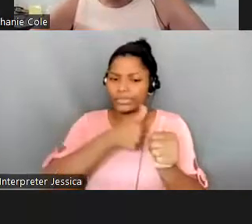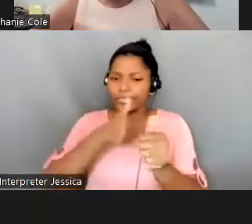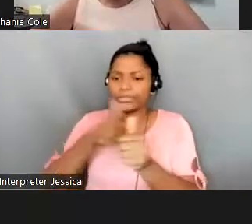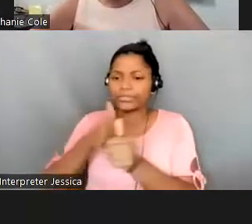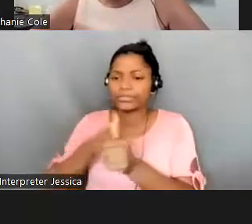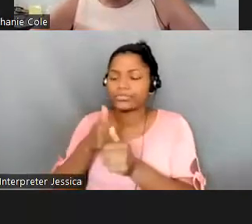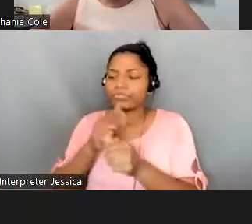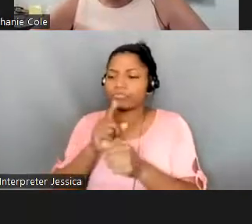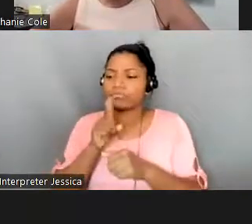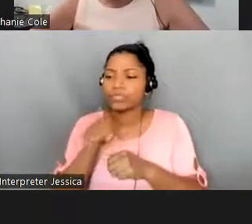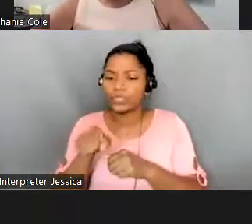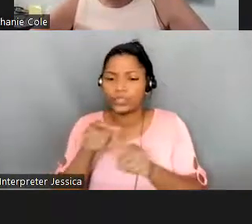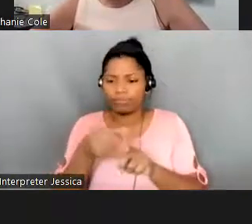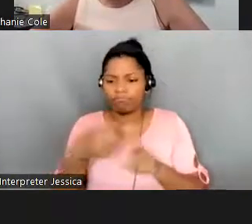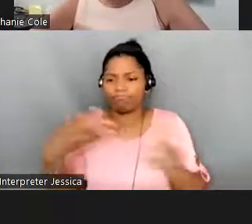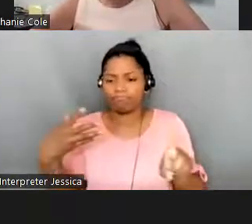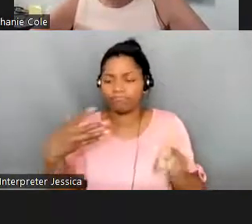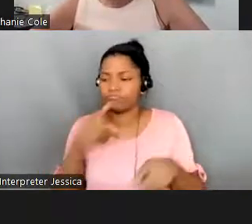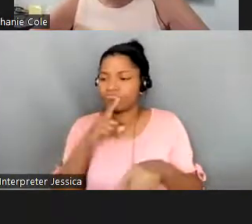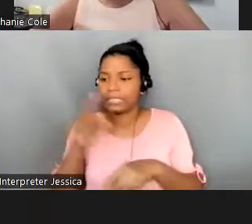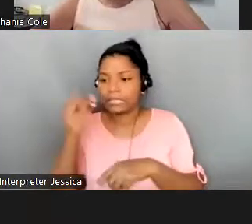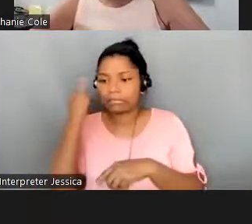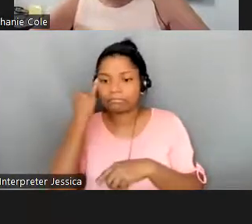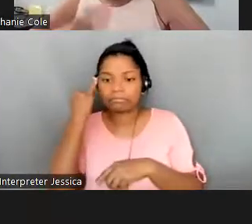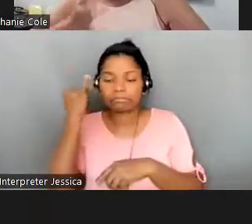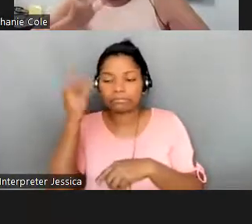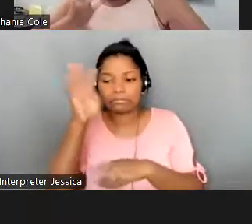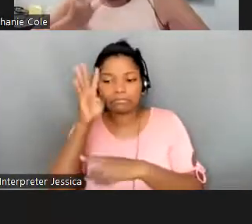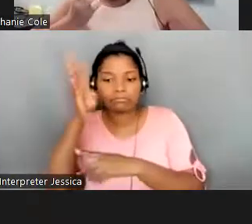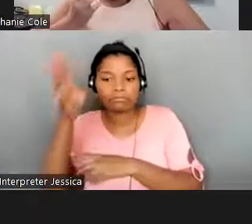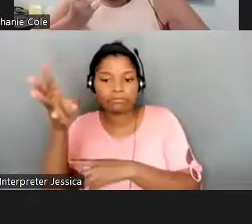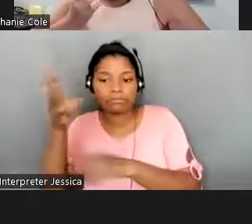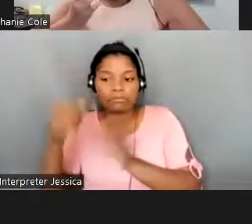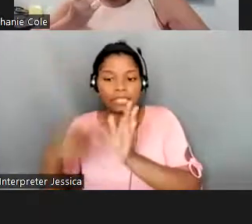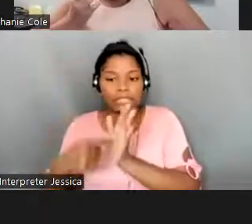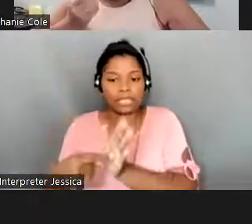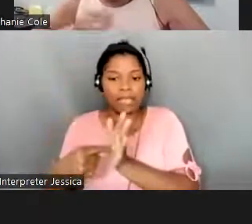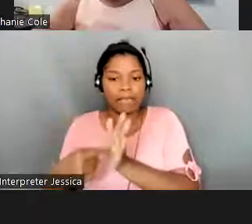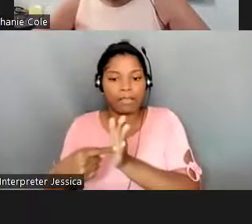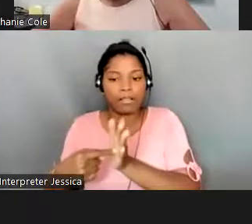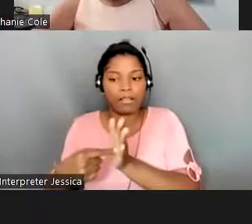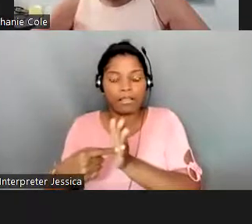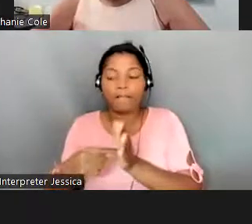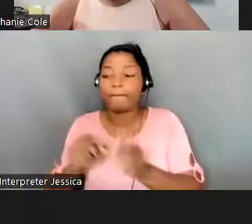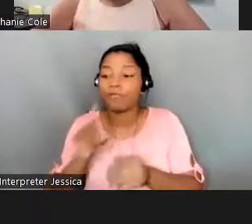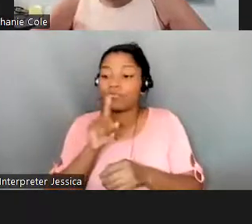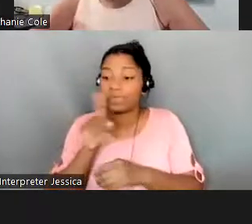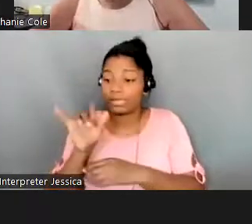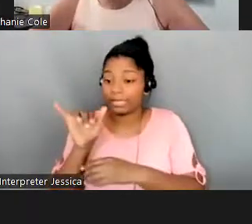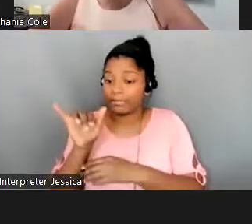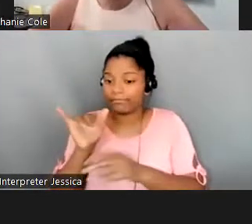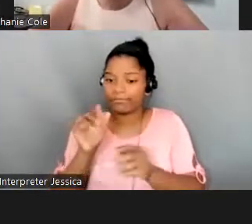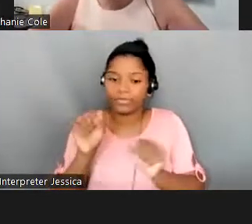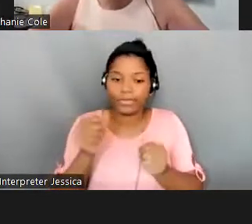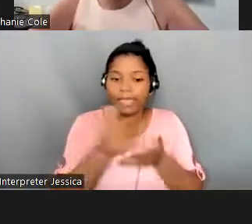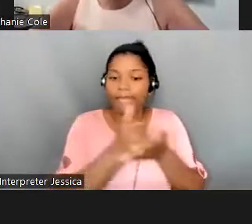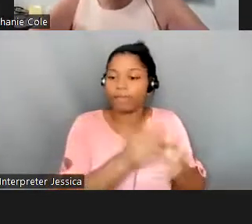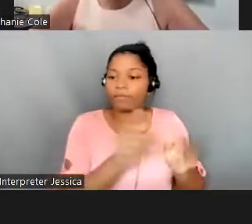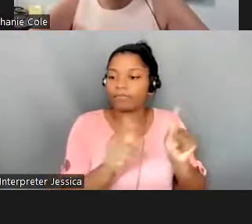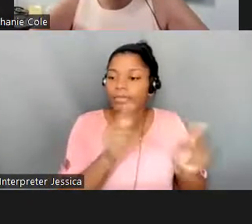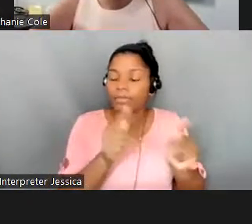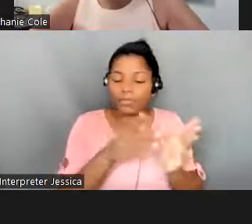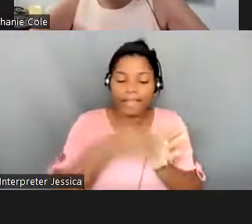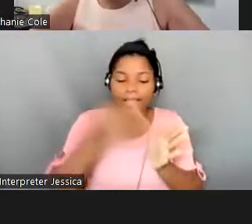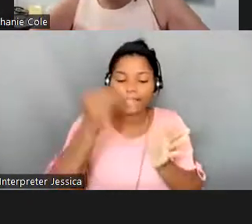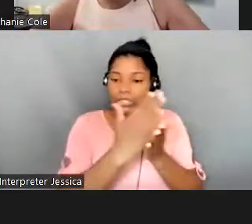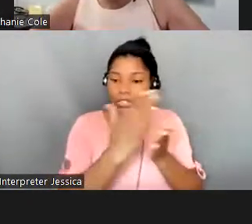like a really innovative intergenerational engagement example. And what's really helpful for people is lessons learned.